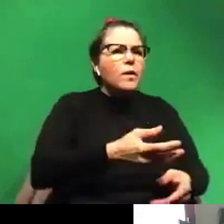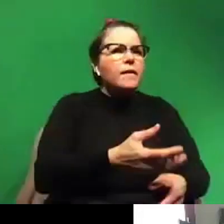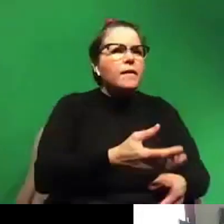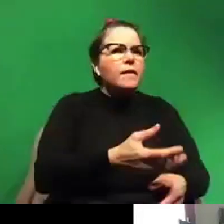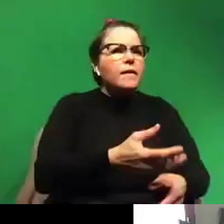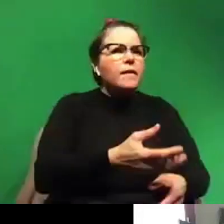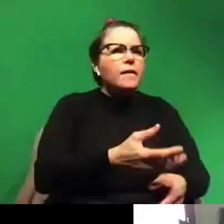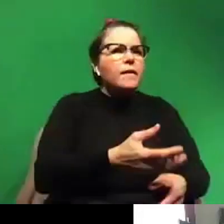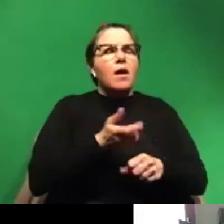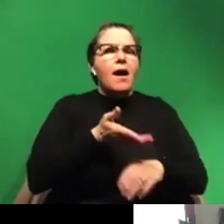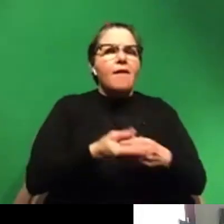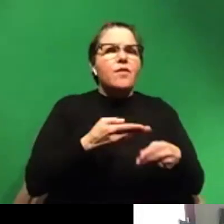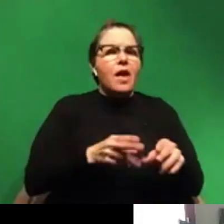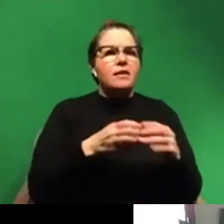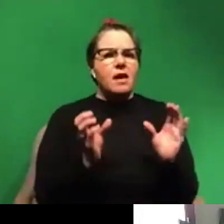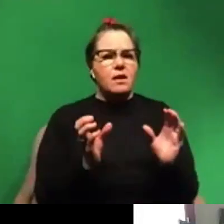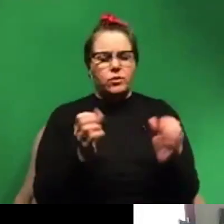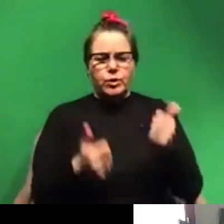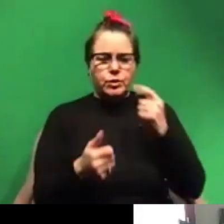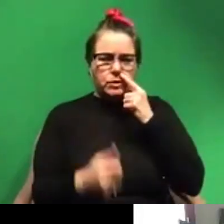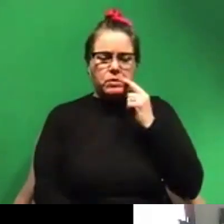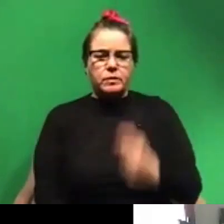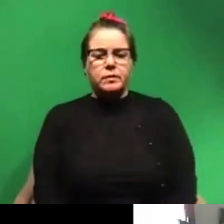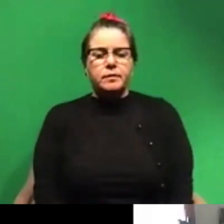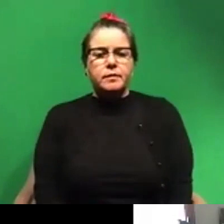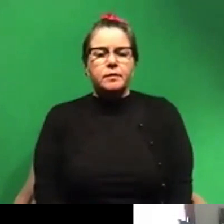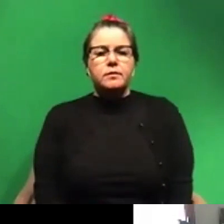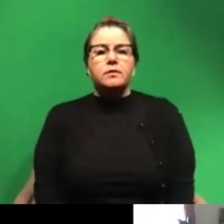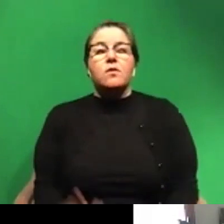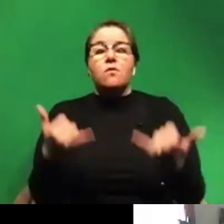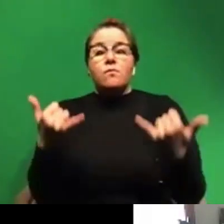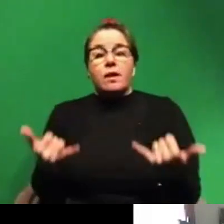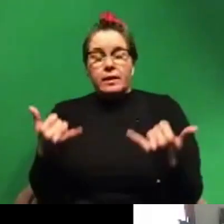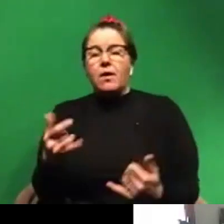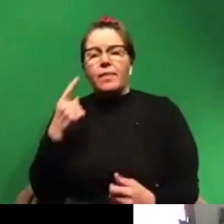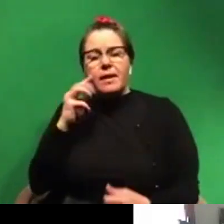That's a really good question too. So right now we think that the microbes are,